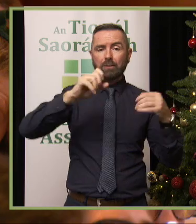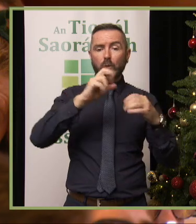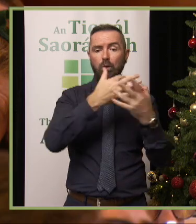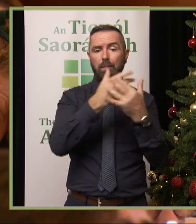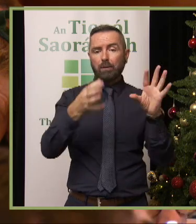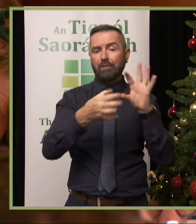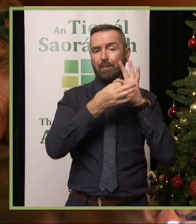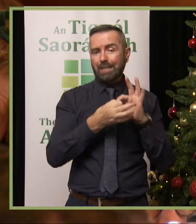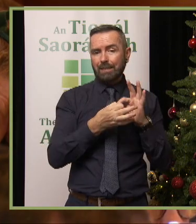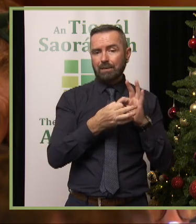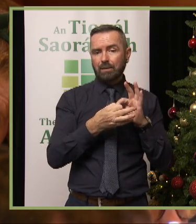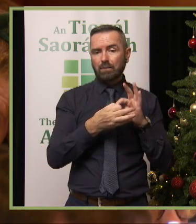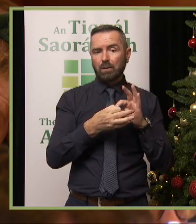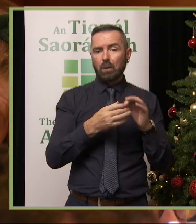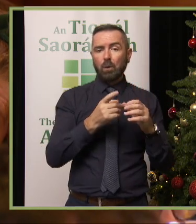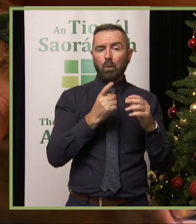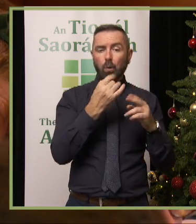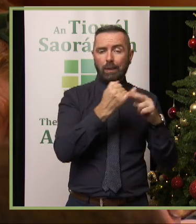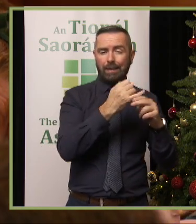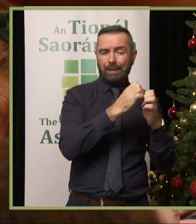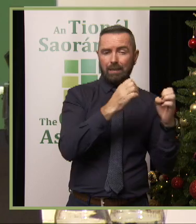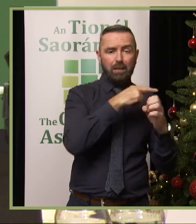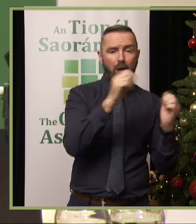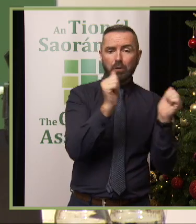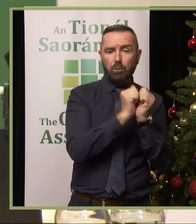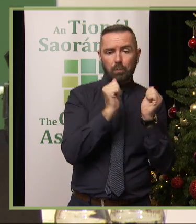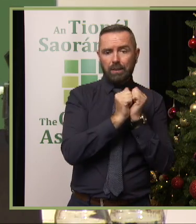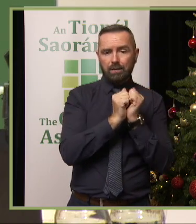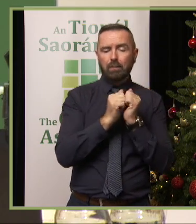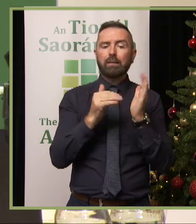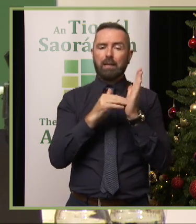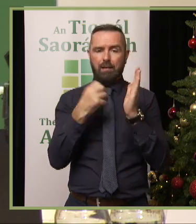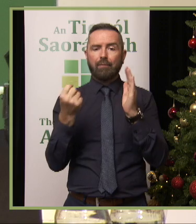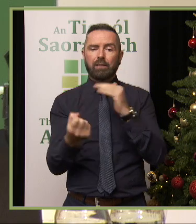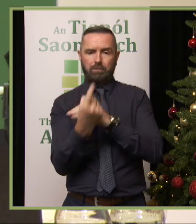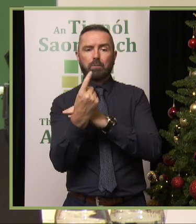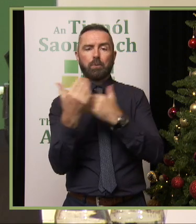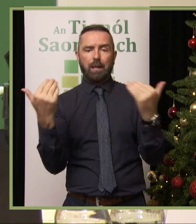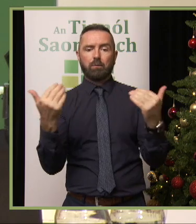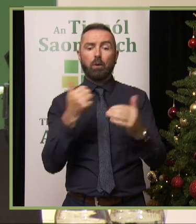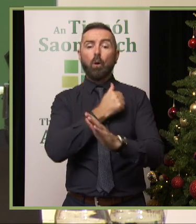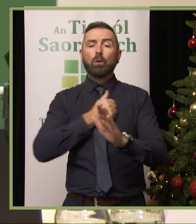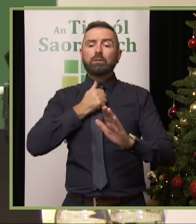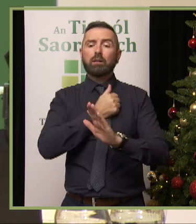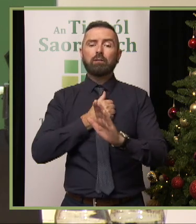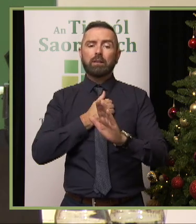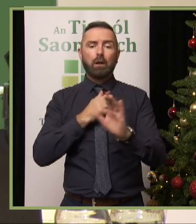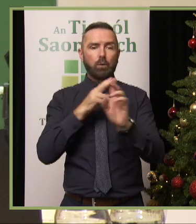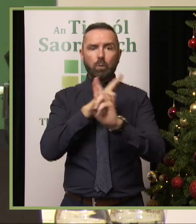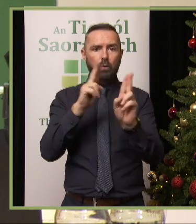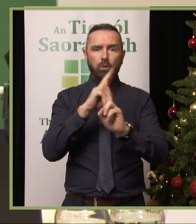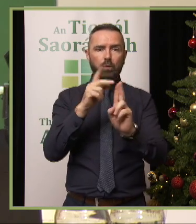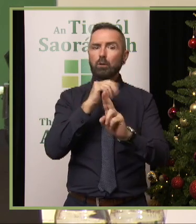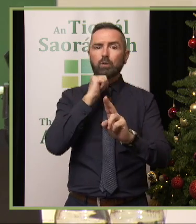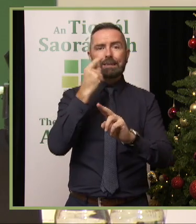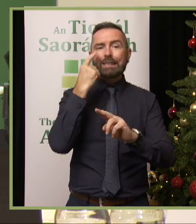one in each local authority might not be appropriate. Yeah, that's what we have in this upcoming wording now. Sorry. Not at all. No, it's not. We You haven't agree. seen